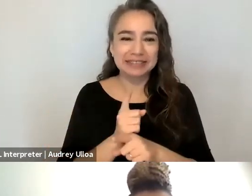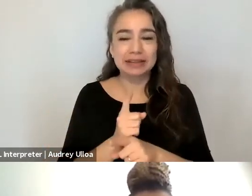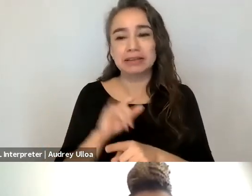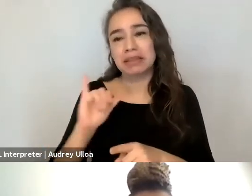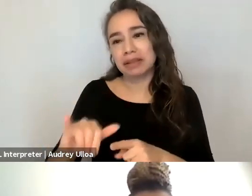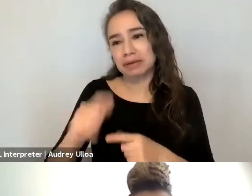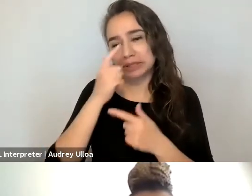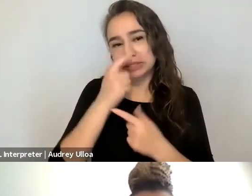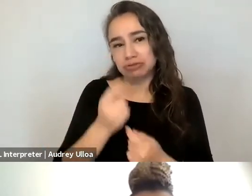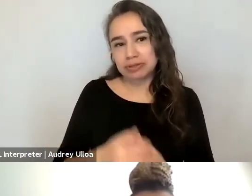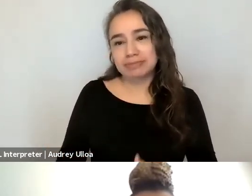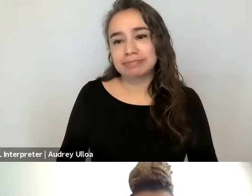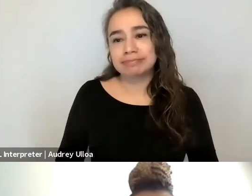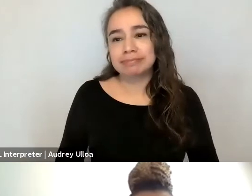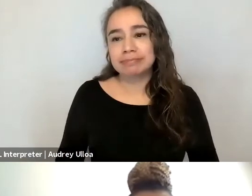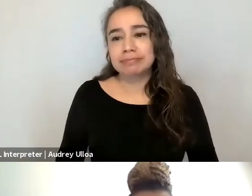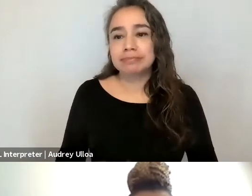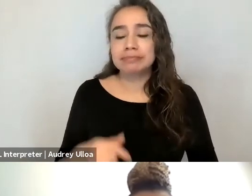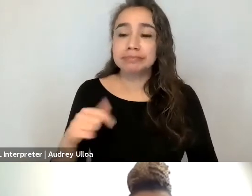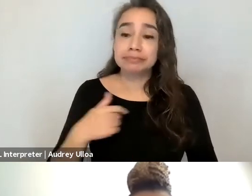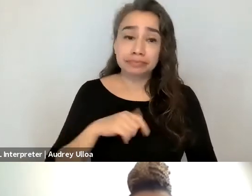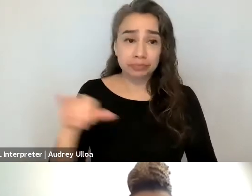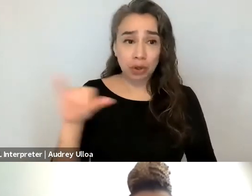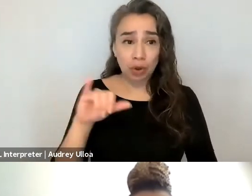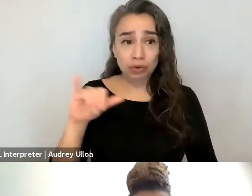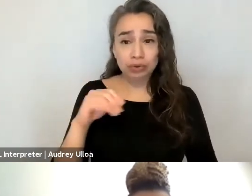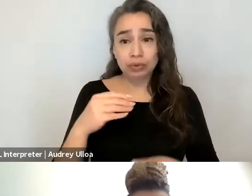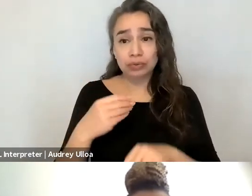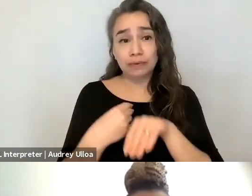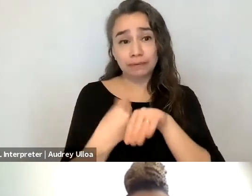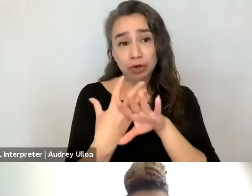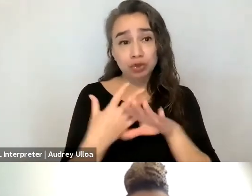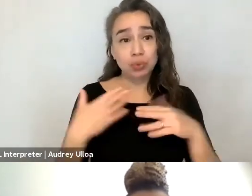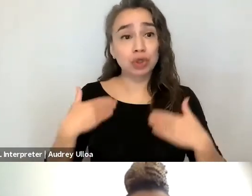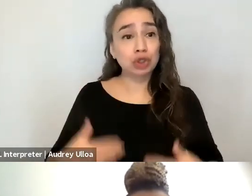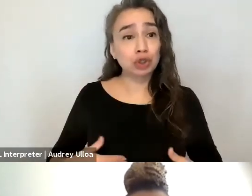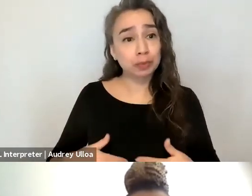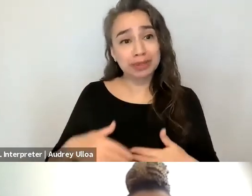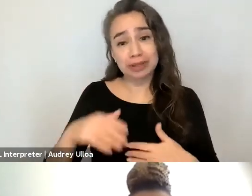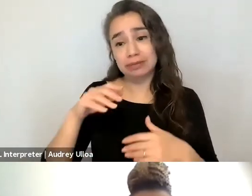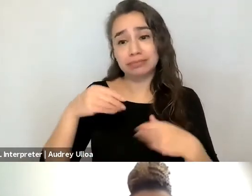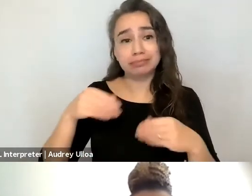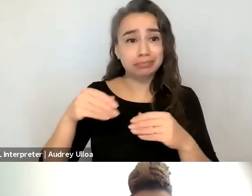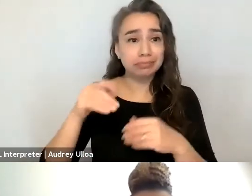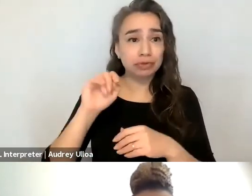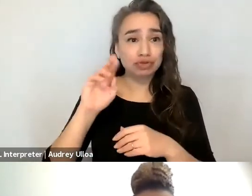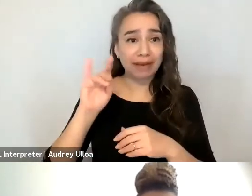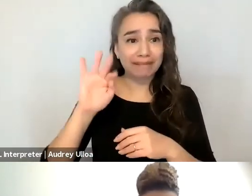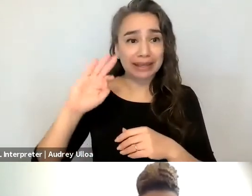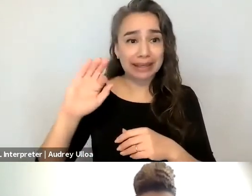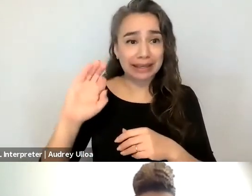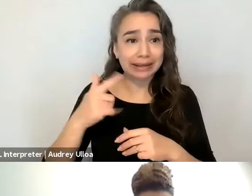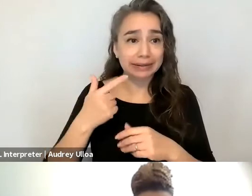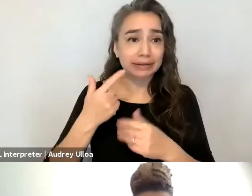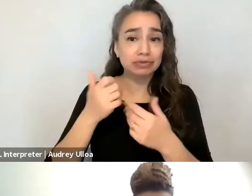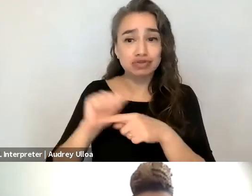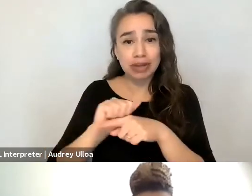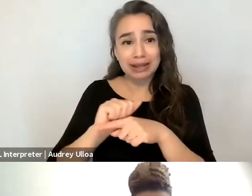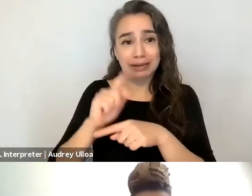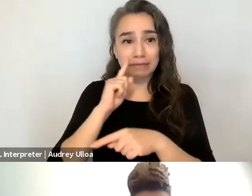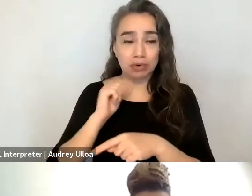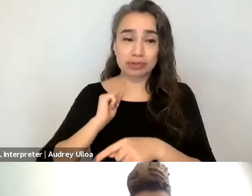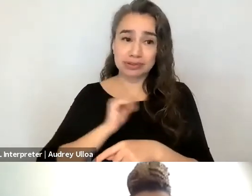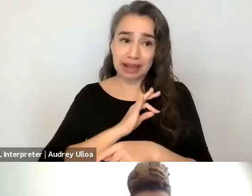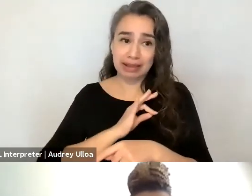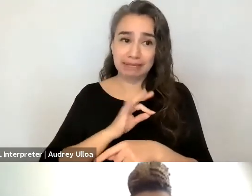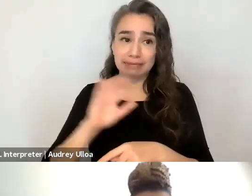interesting. I also did a virtual human trafficking training for the staff and admin that they